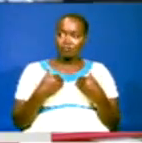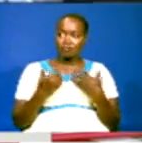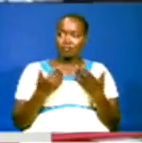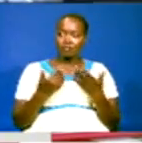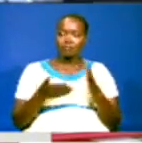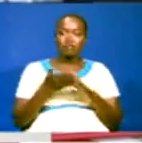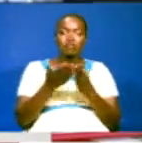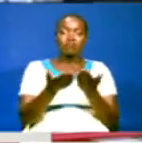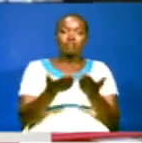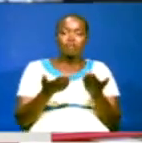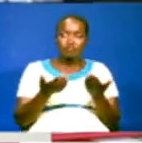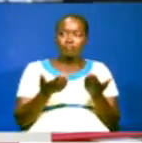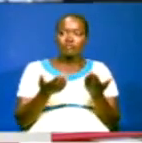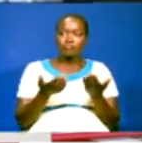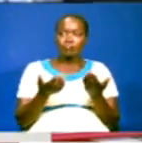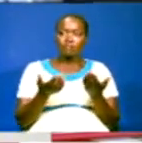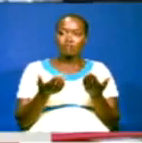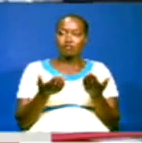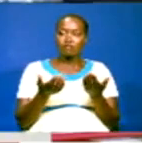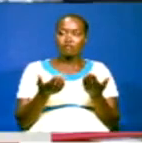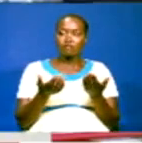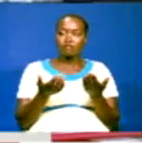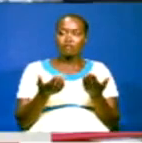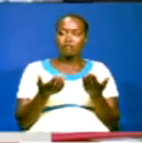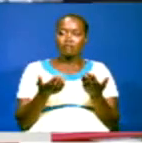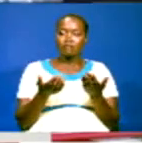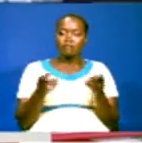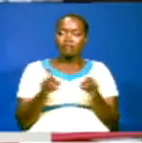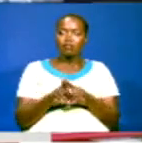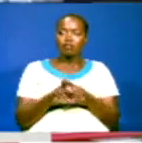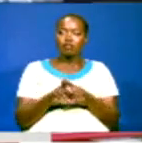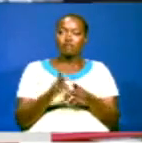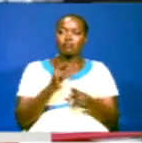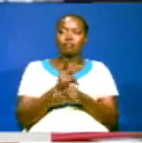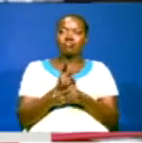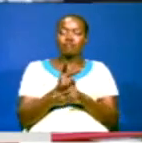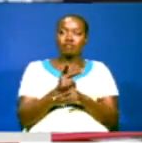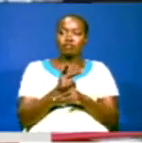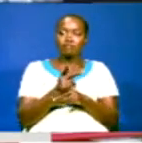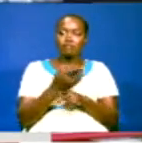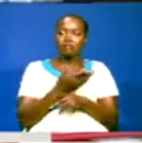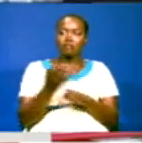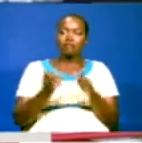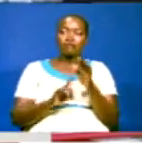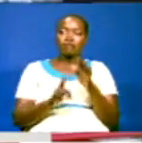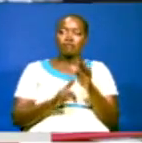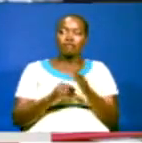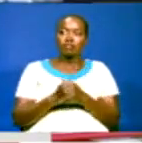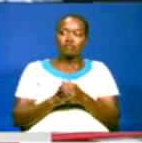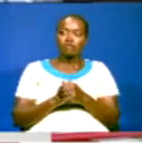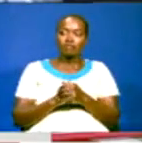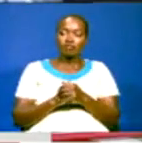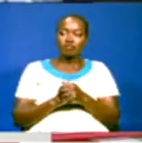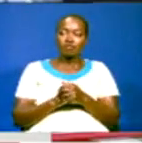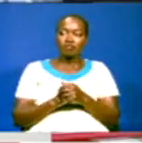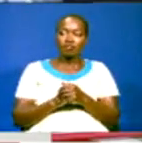need, and this is the momentum we need for this ministry. Coming back to